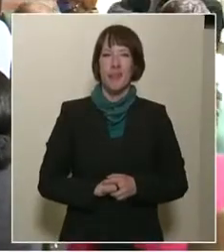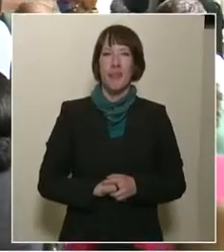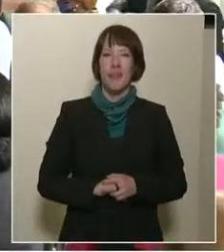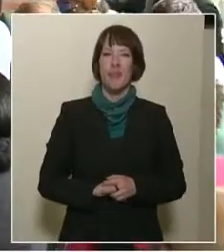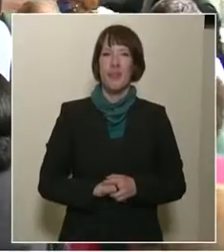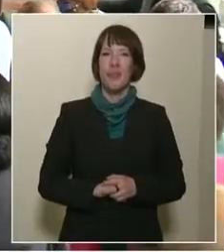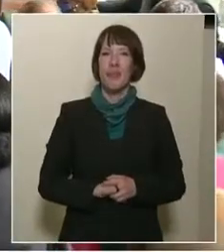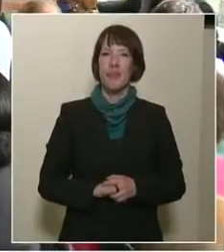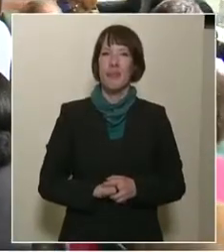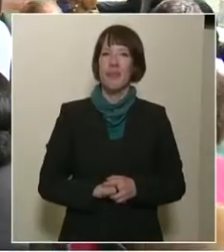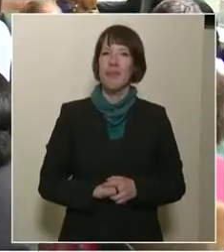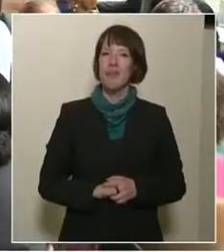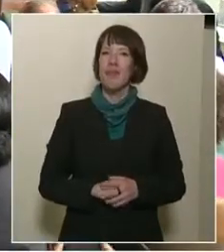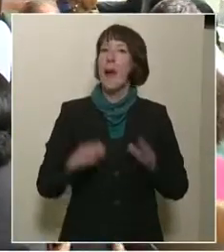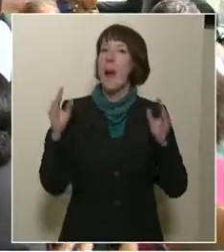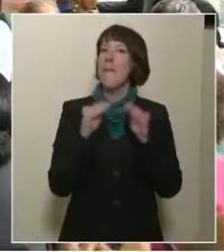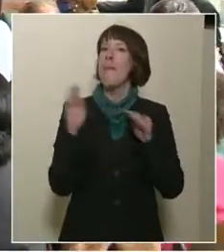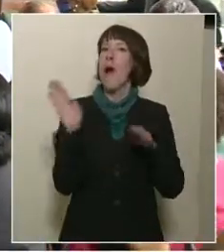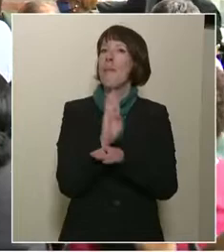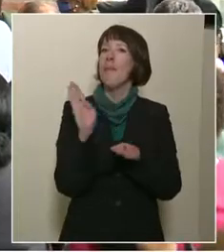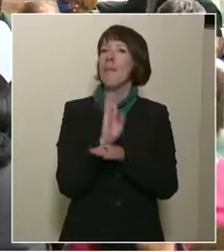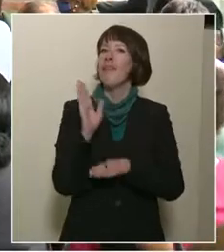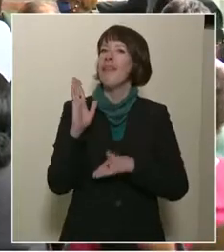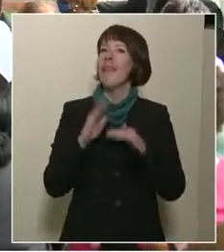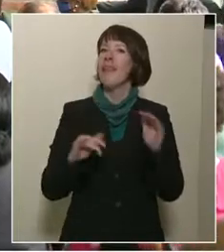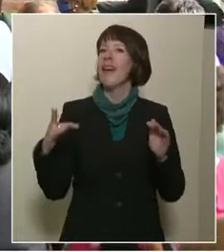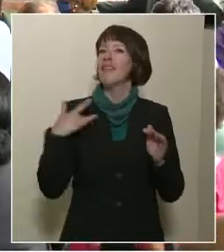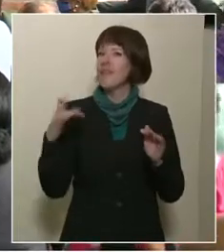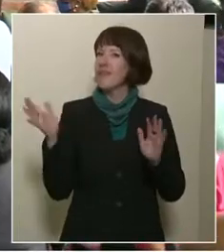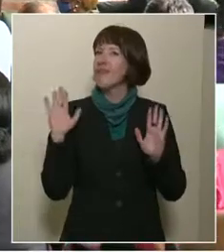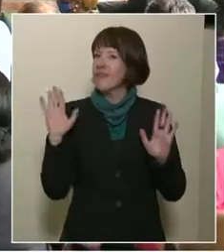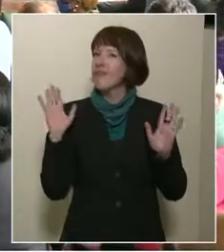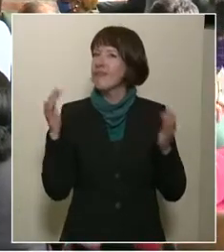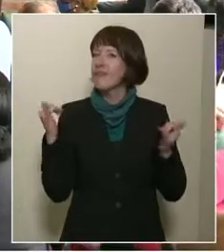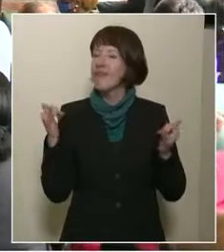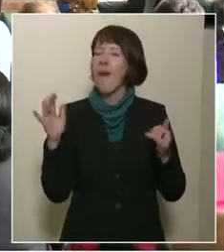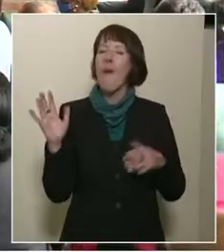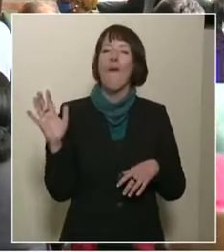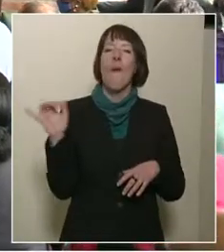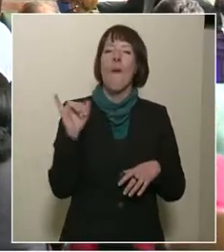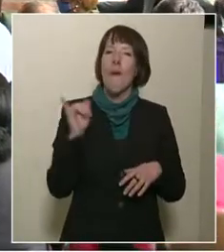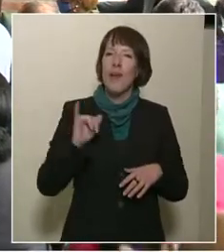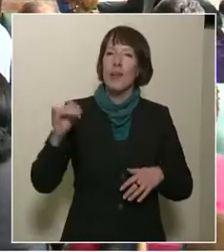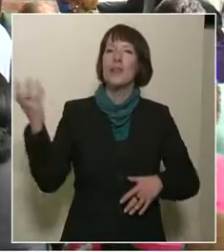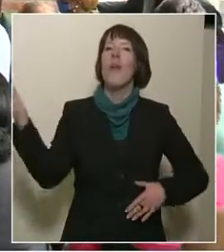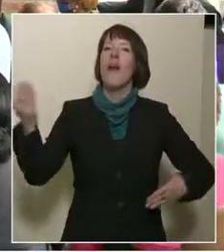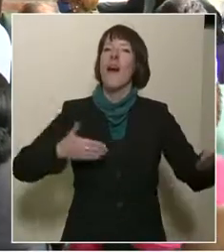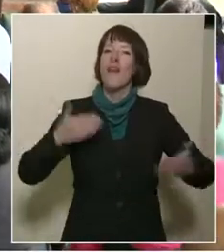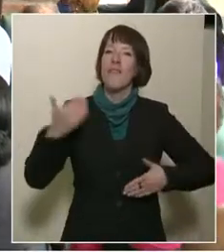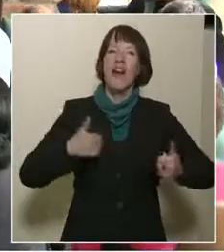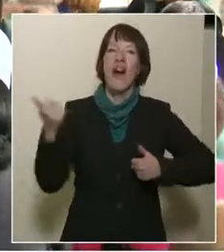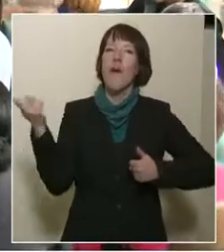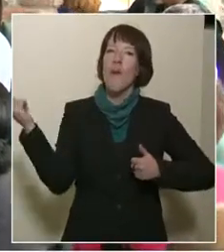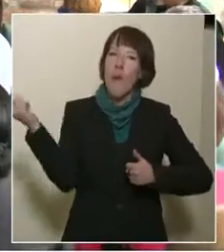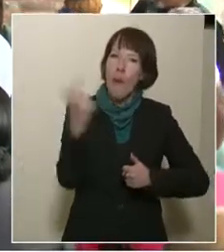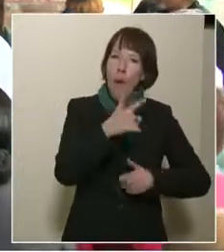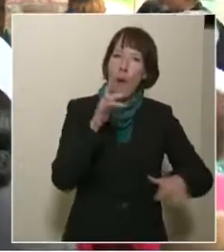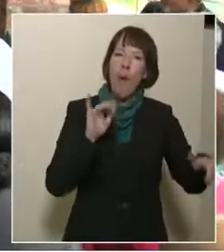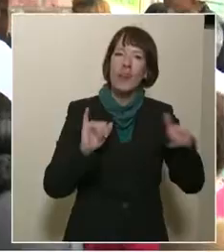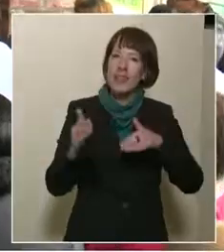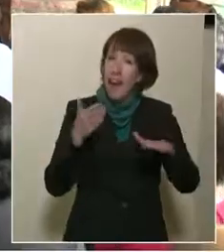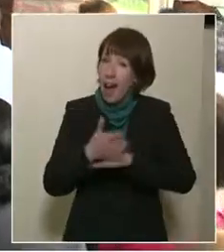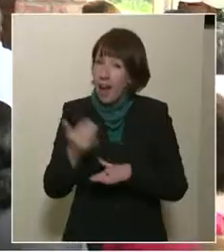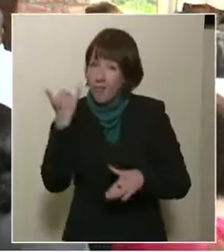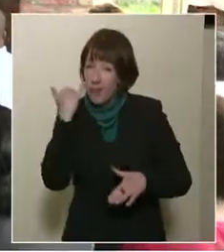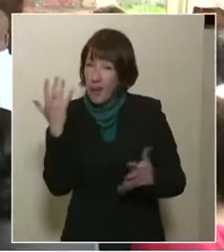It's a little busier than normal right now, but if I also invite everyone to stay afterwards and enjoy a lunch here if